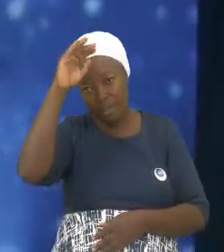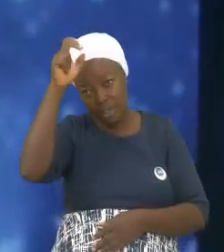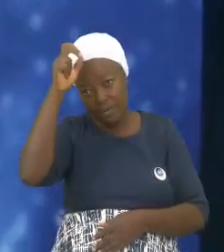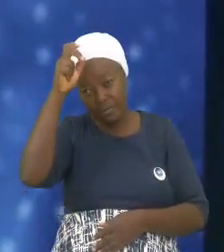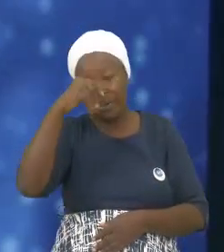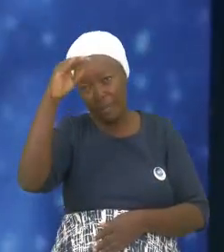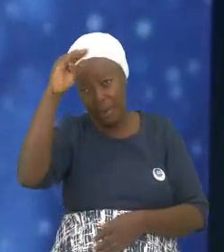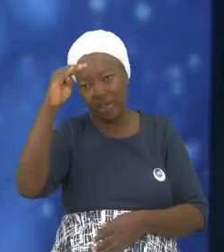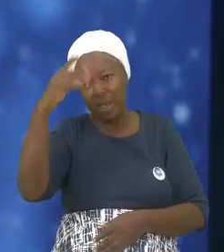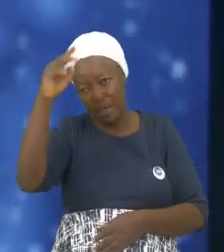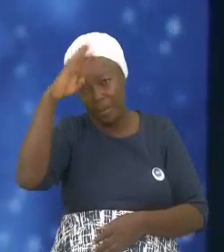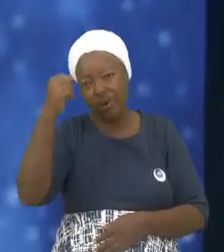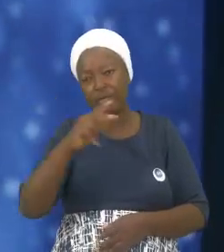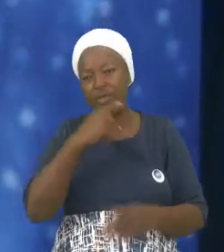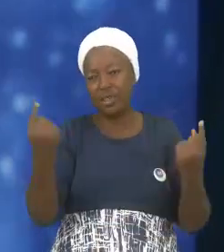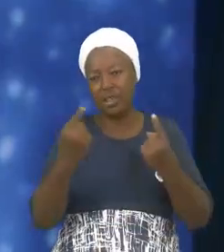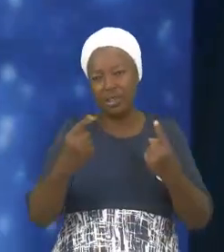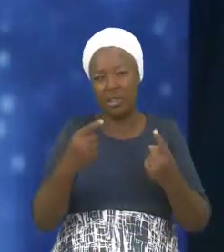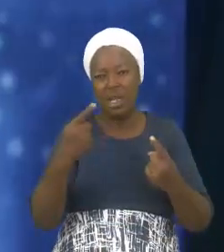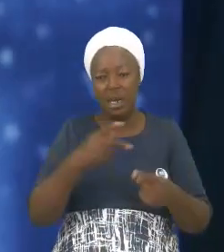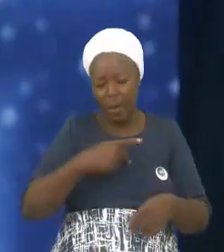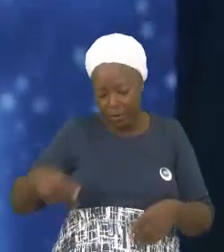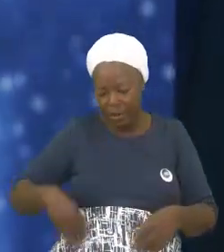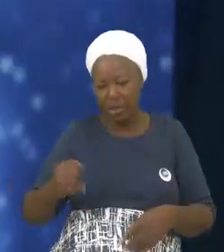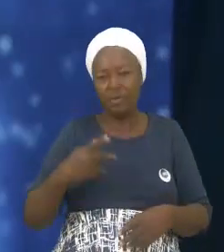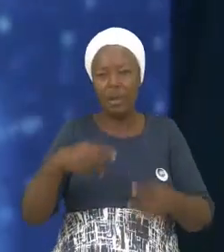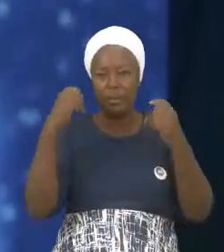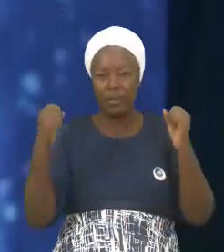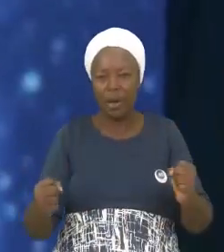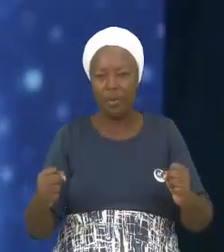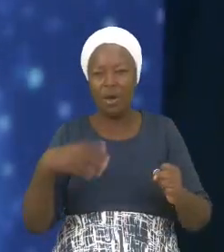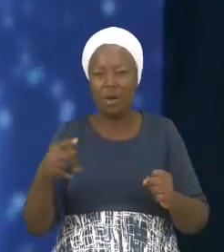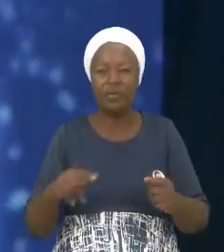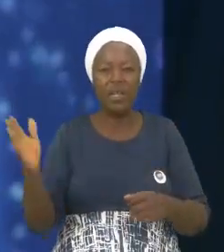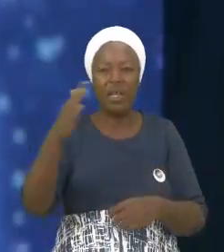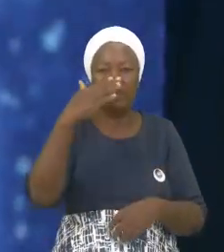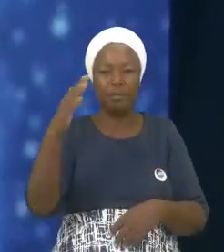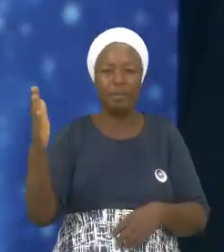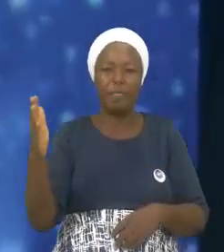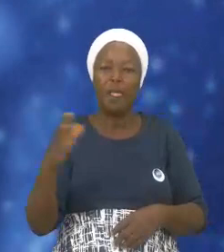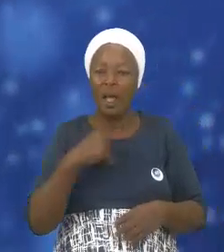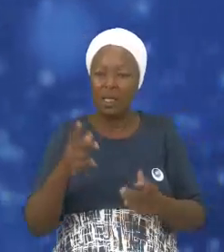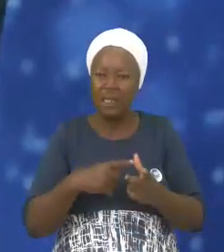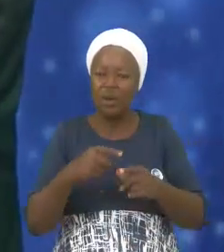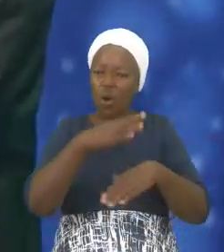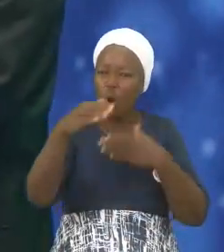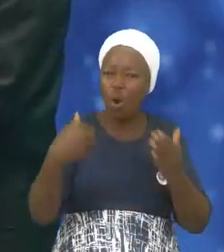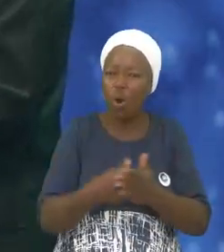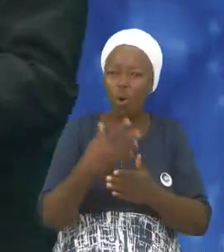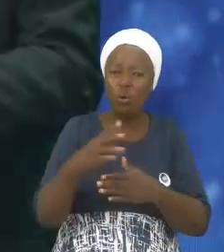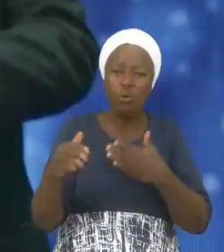sin, the prince of the power of the air. And all the